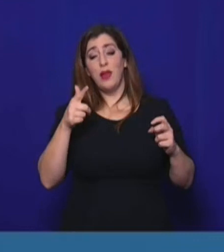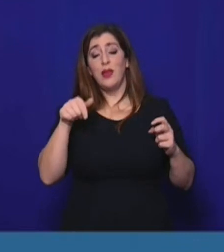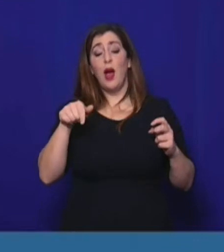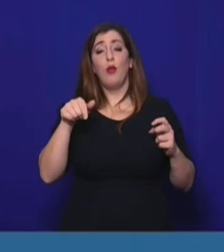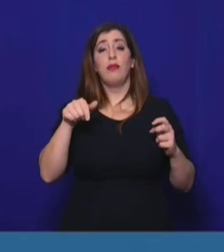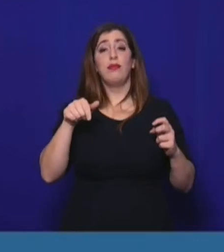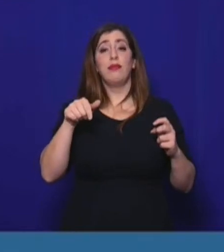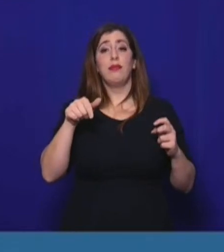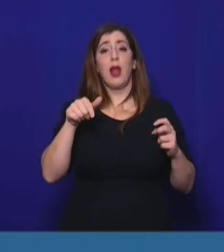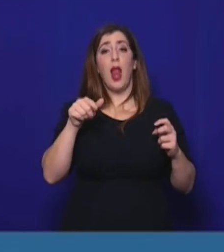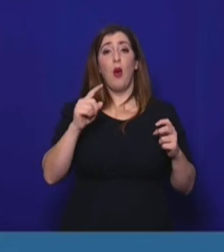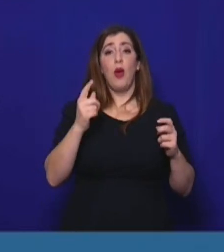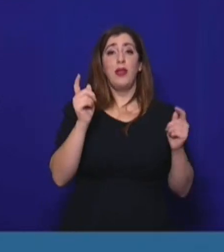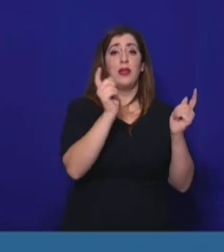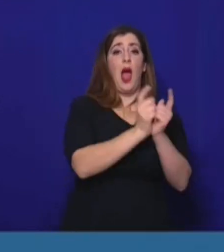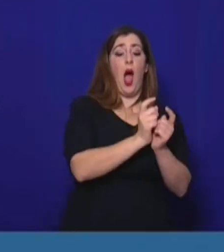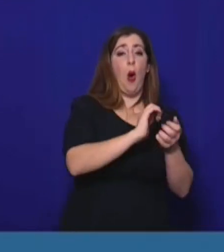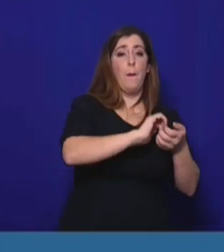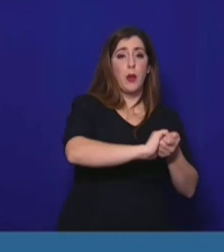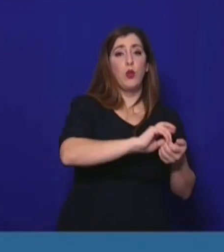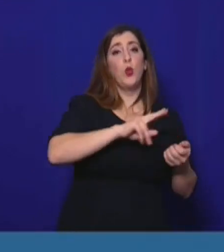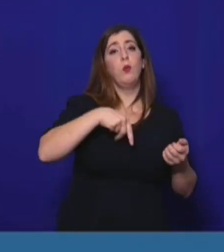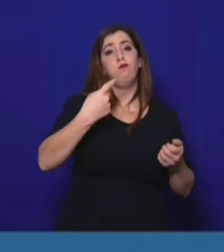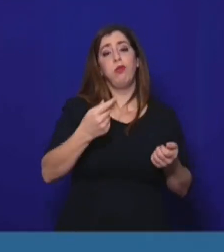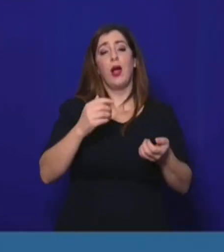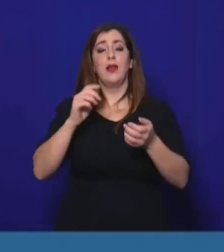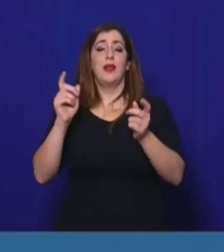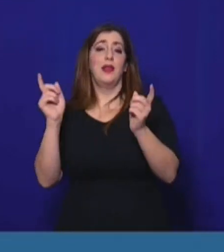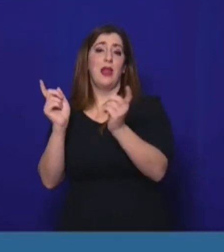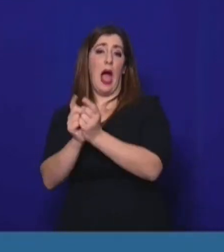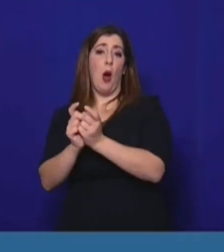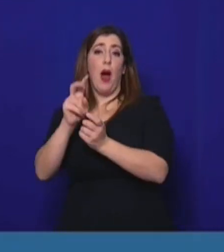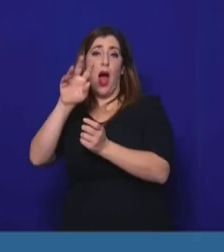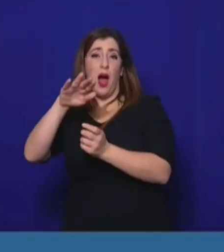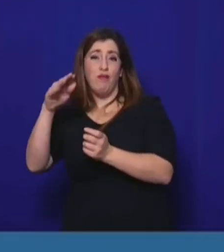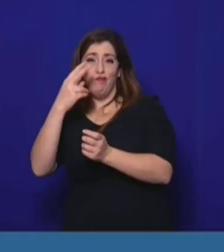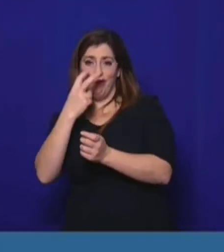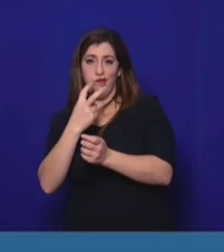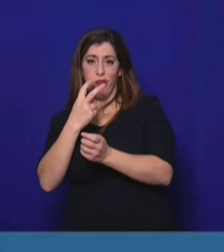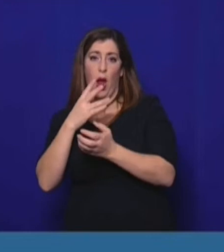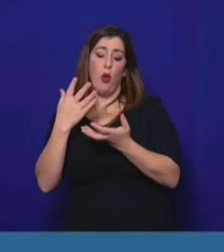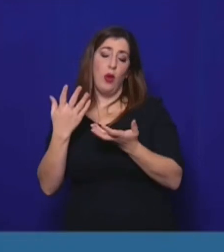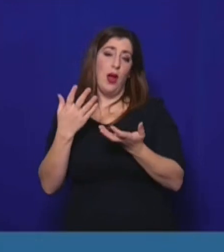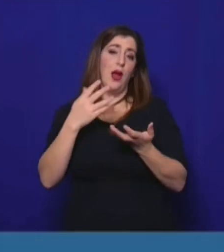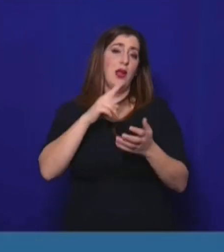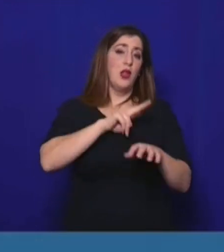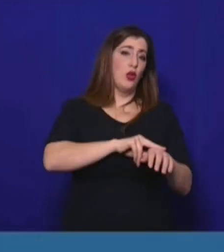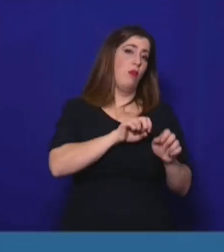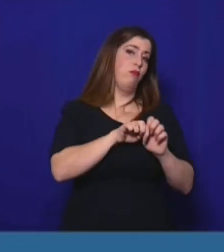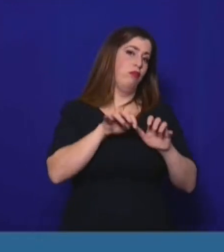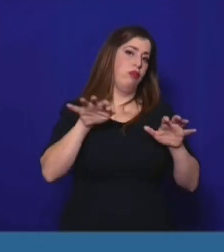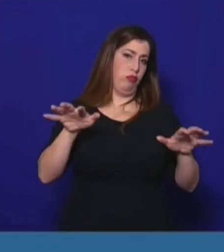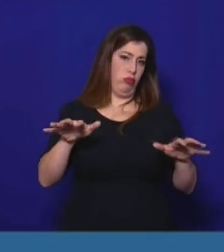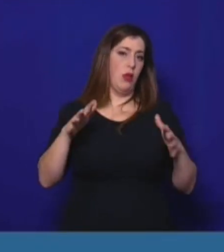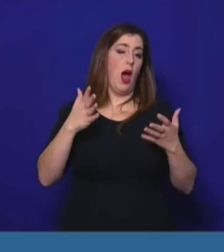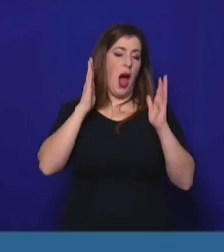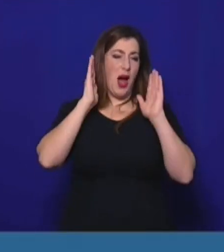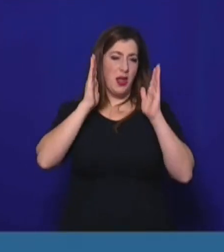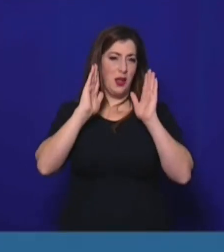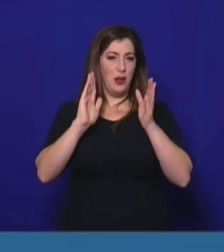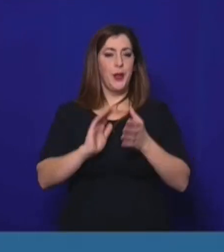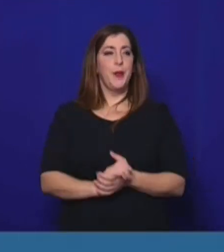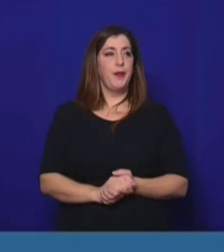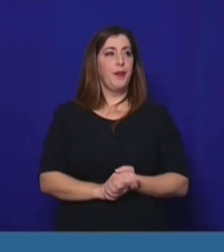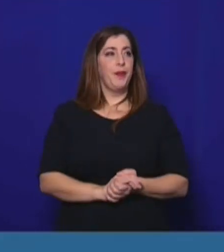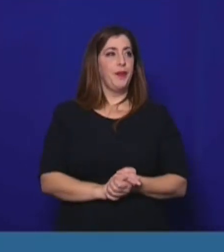mbagħad ukoll mal-anzjani, allura kulħadd irid jieħu ħsieb bil-mezzi ta' mitigazzjoni li għandna. Aħna bqajna dejjem l-istrateġija tagħna biex